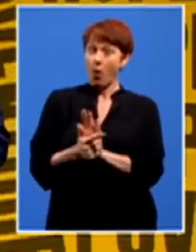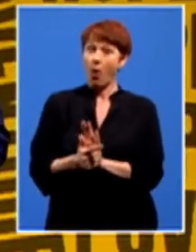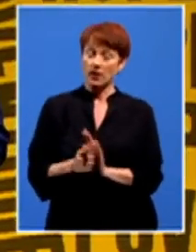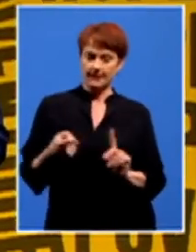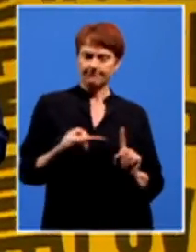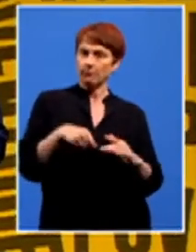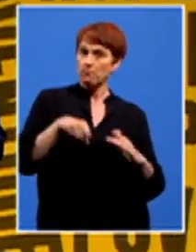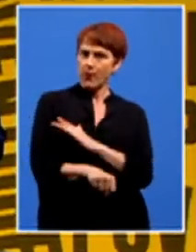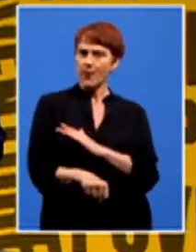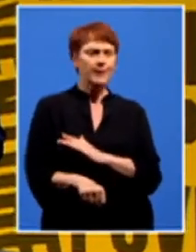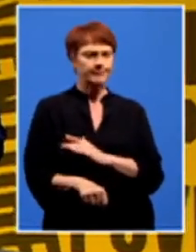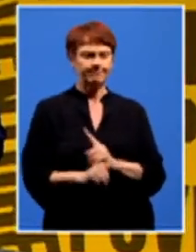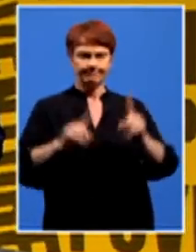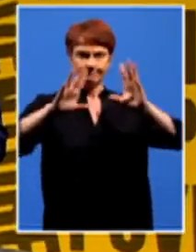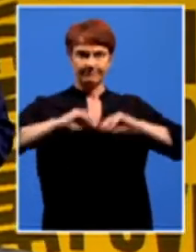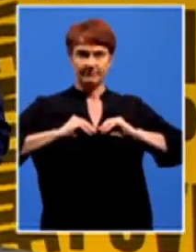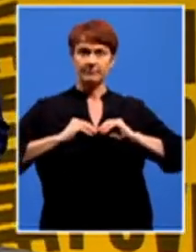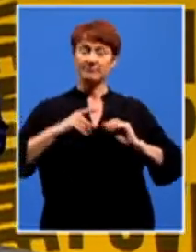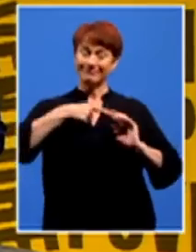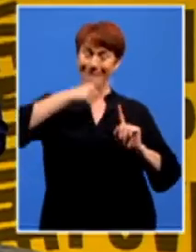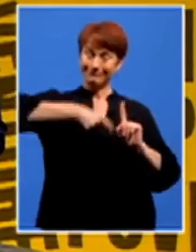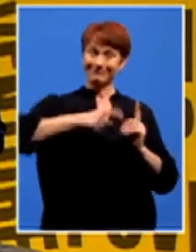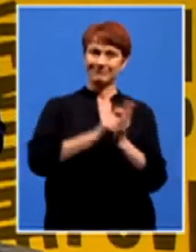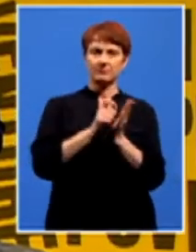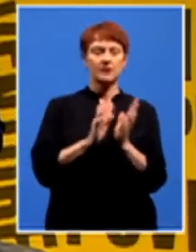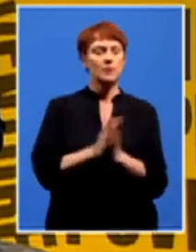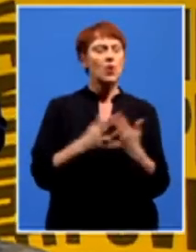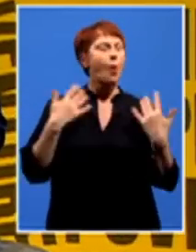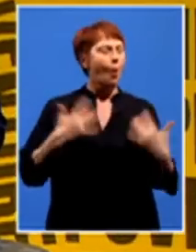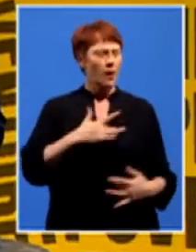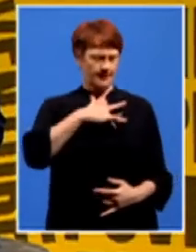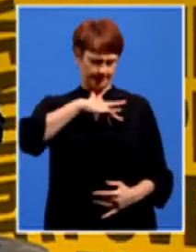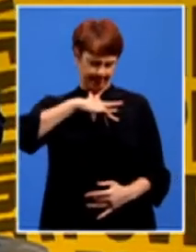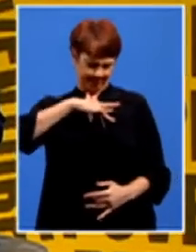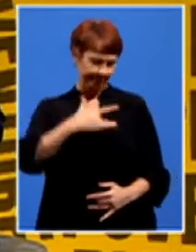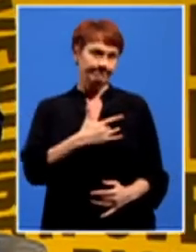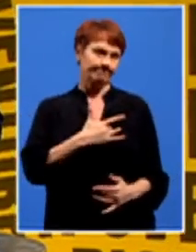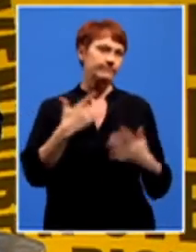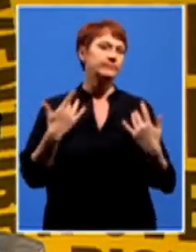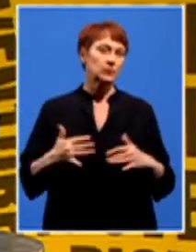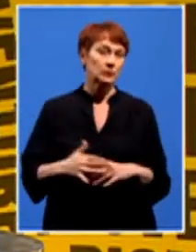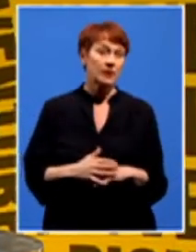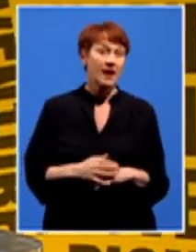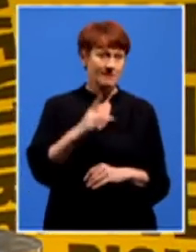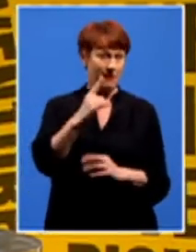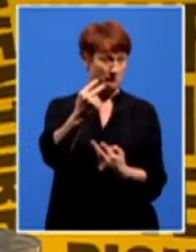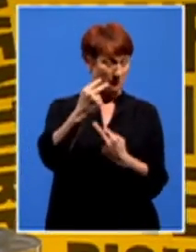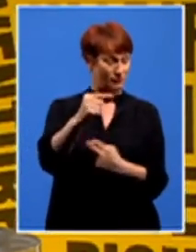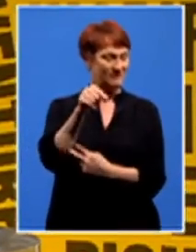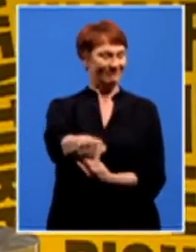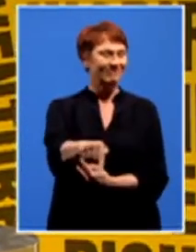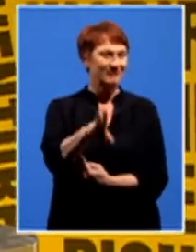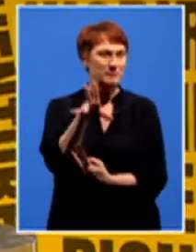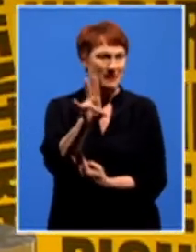book was released will have you in tears. You don't want to miss this one. In that regard, we'll be asking, has